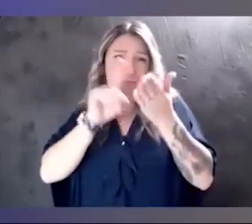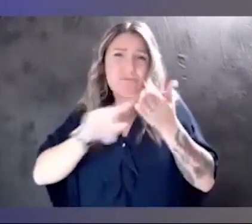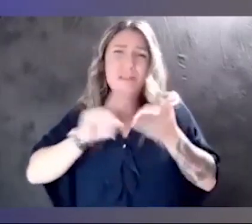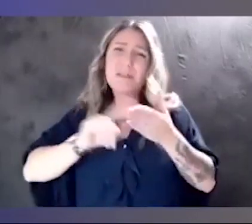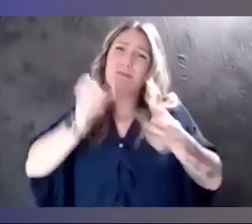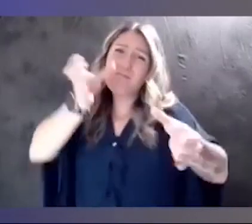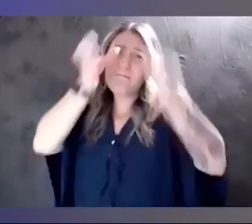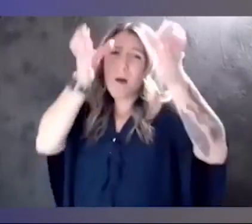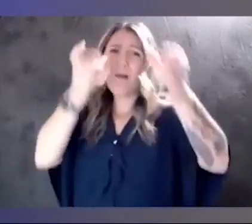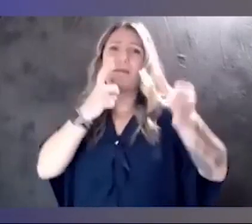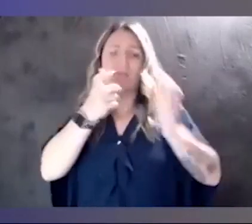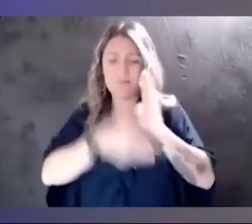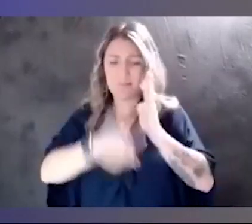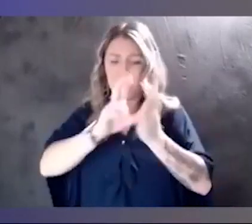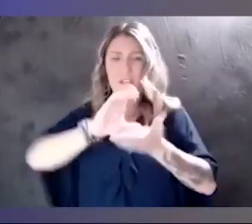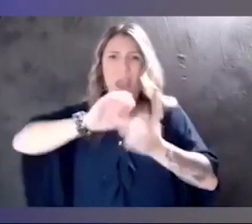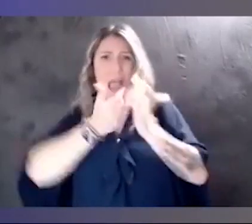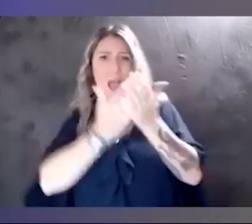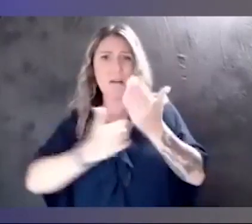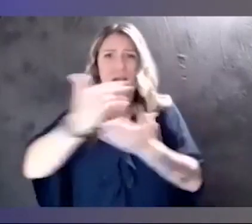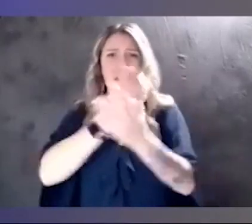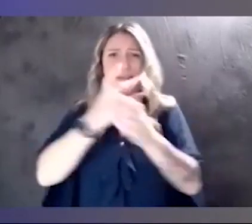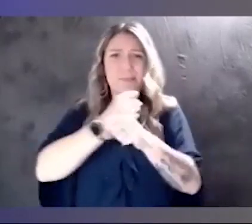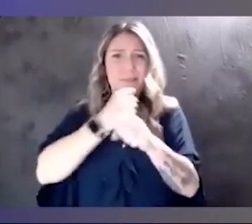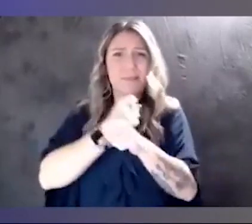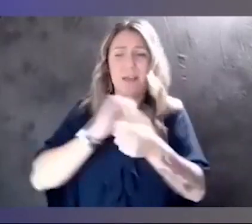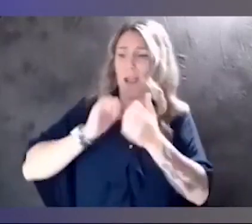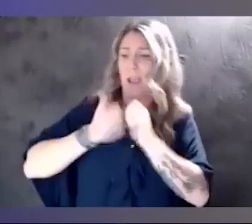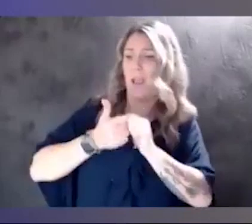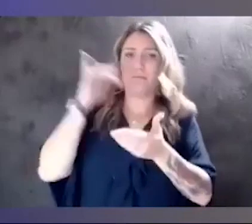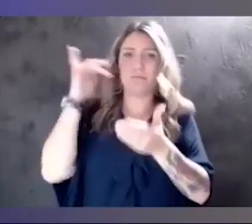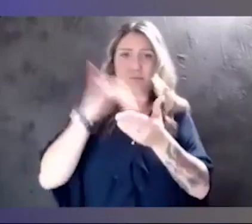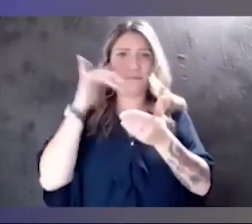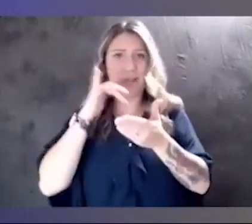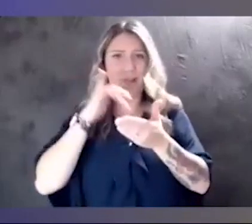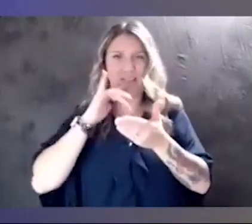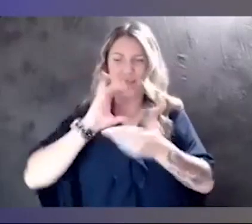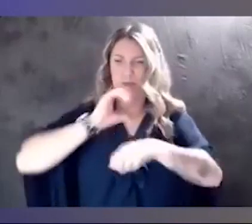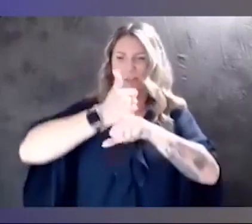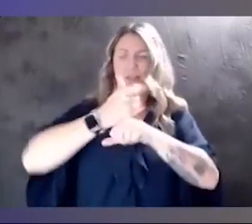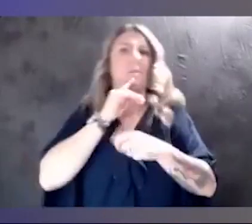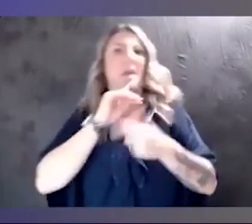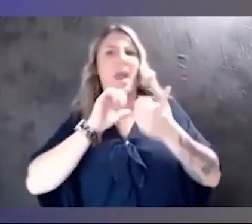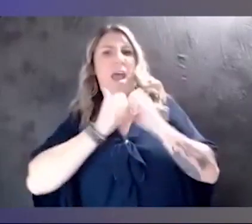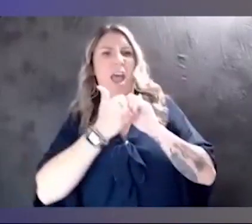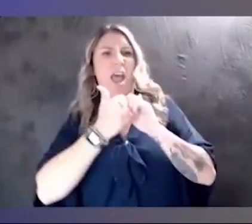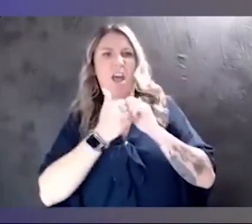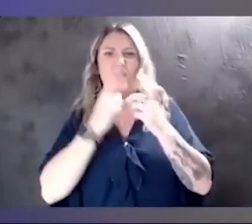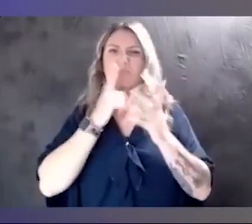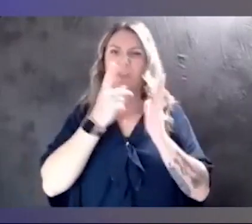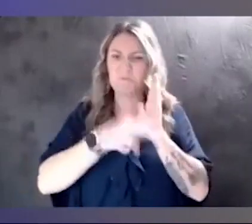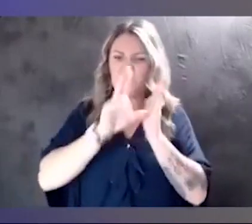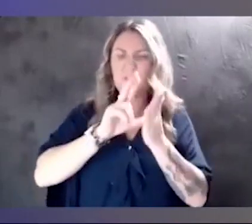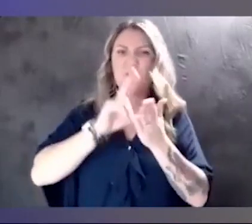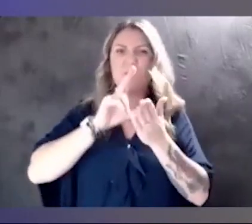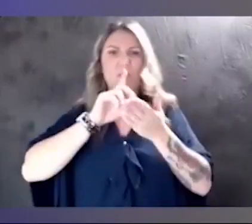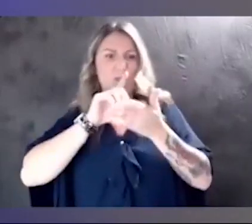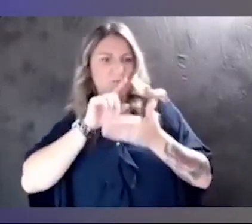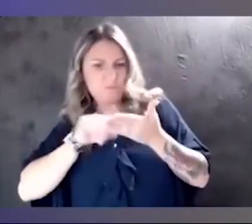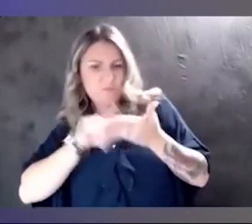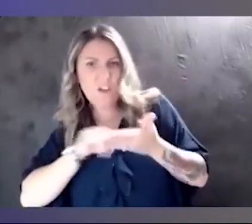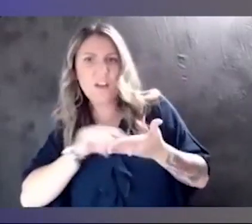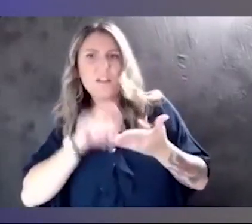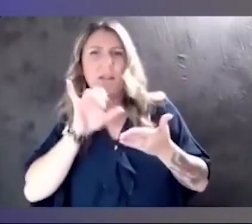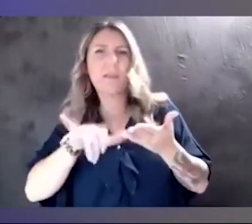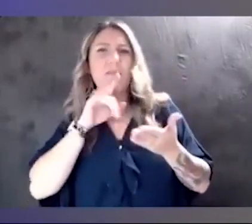how they gather their statistics, how they did the study design, how they interpret the data. That's what peer review is all about. And I guarantee you social media